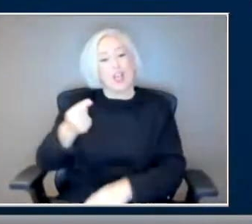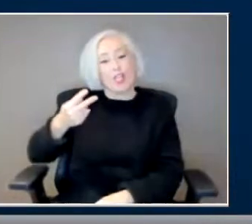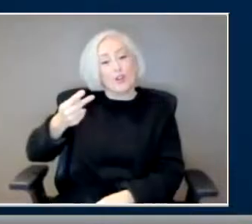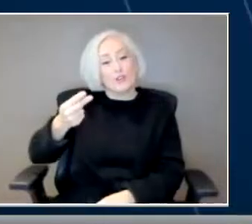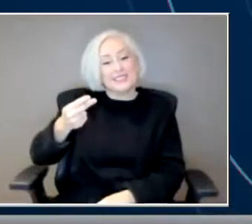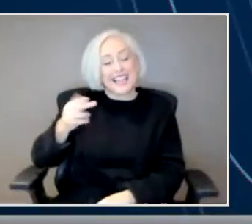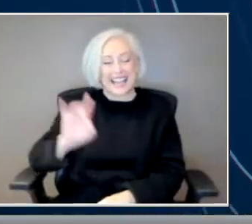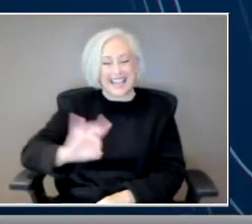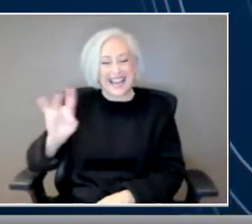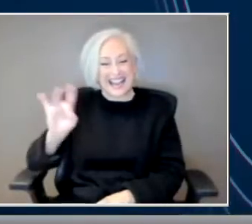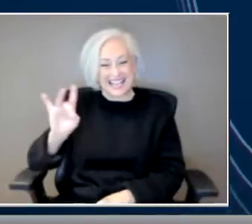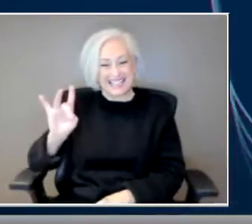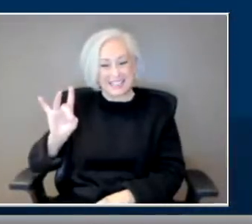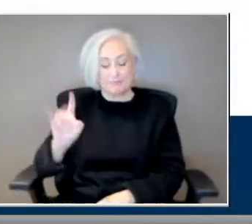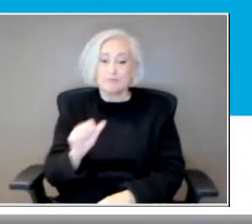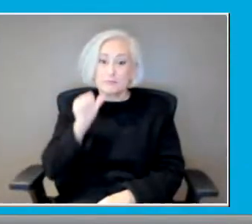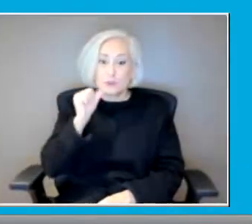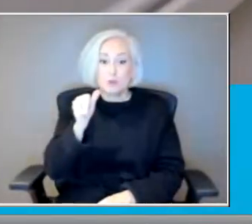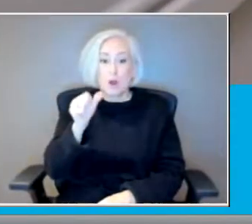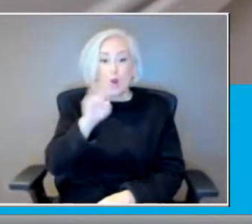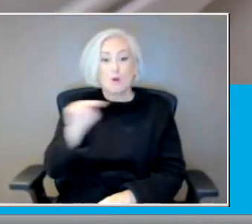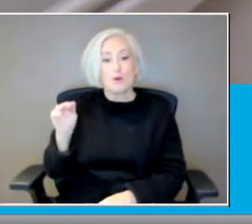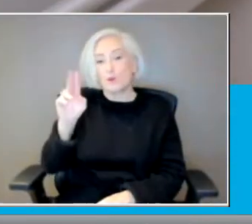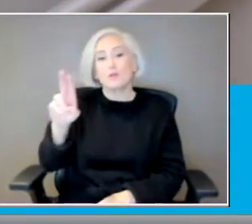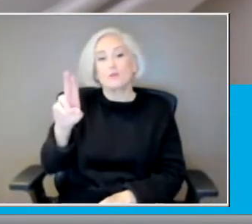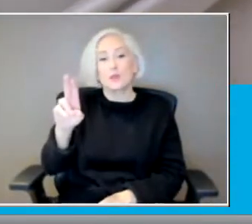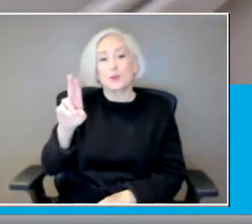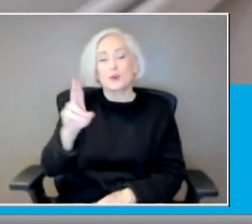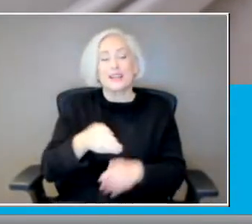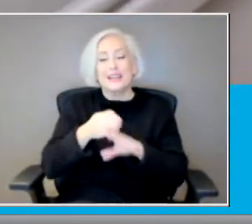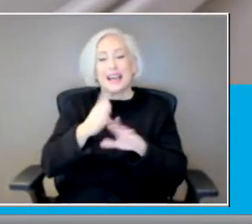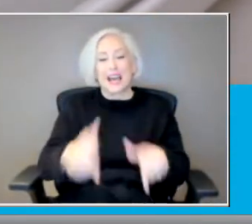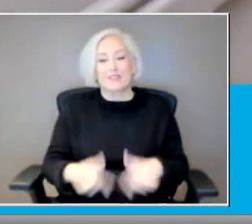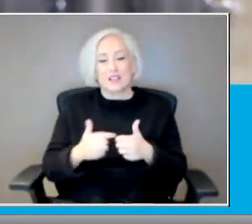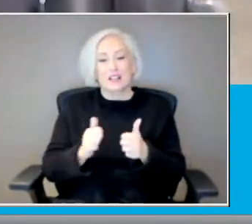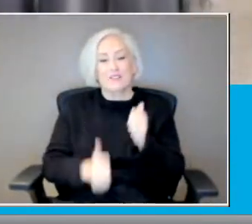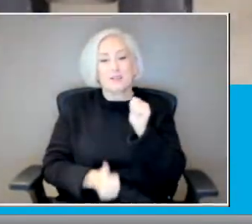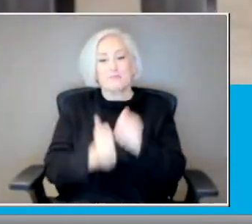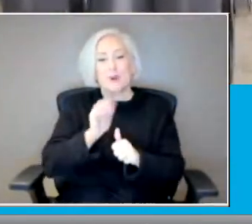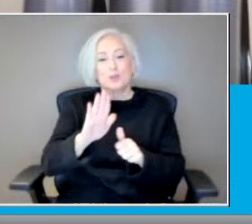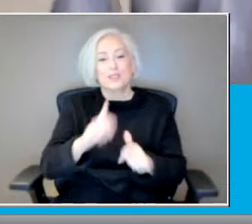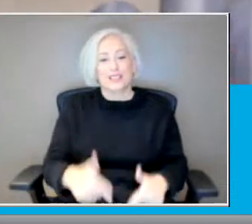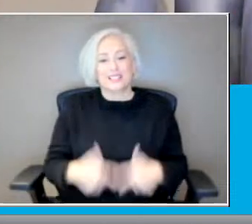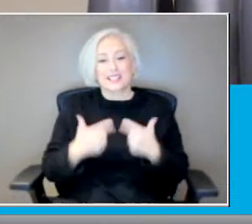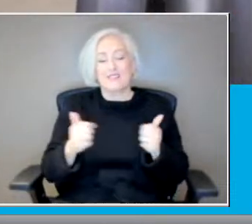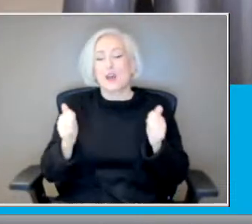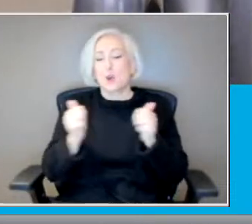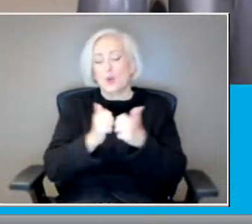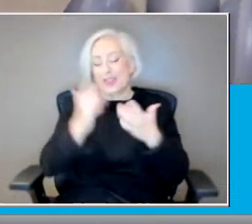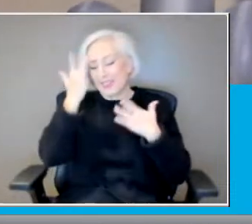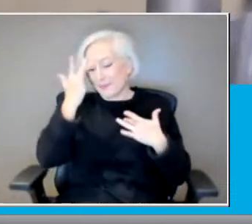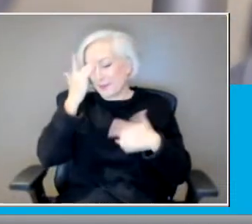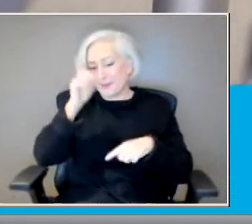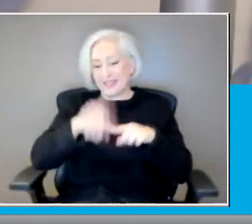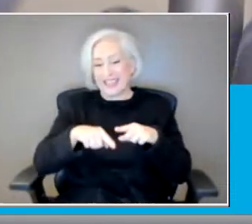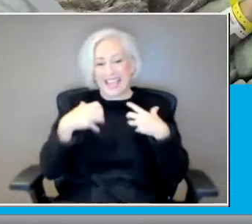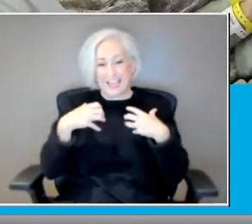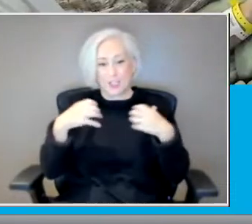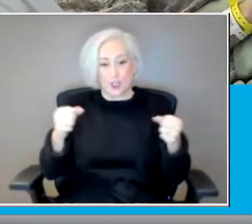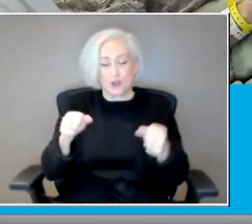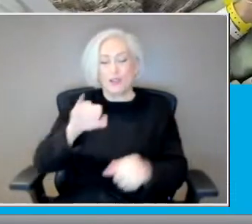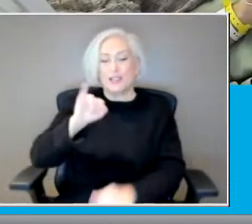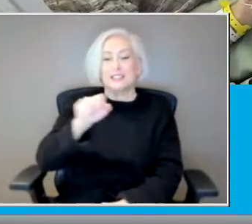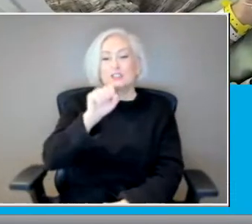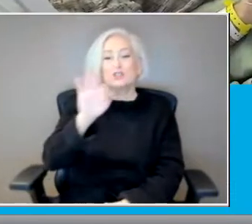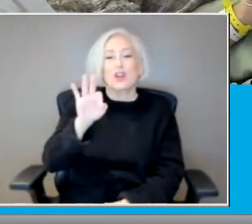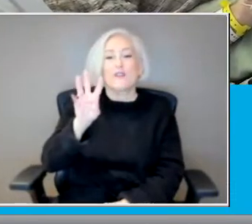Coming up tomorrow on the Morning Medical Update. After living most his life with an incurable disease, Jeff Laudermilk was amazed to find